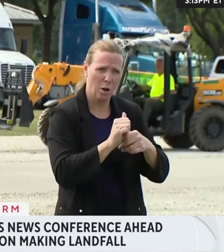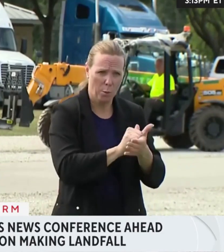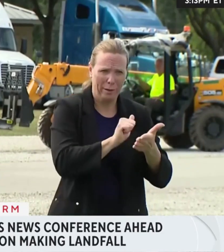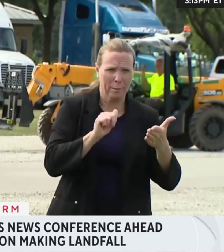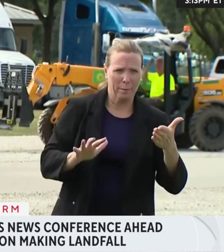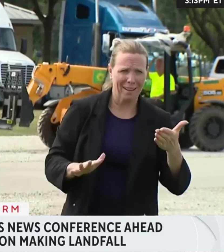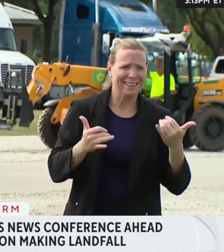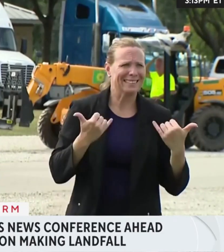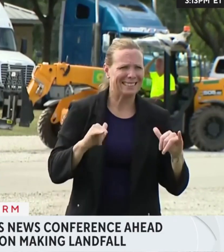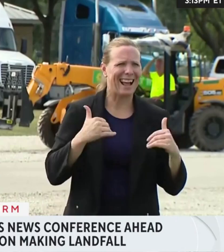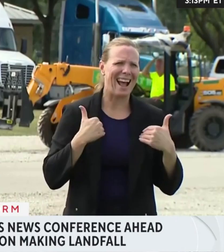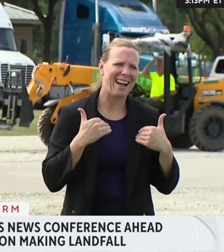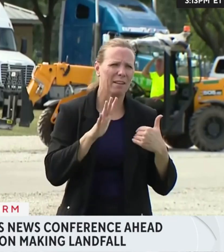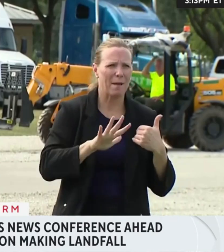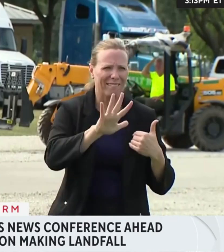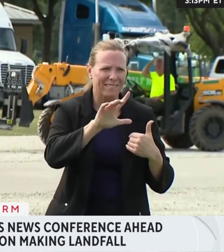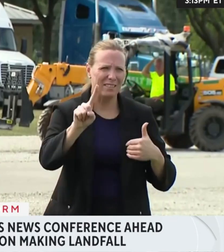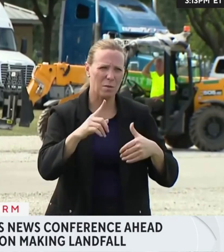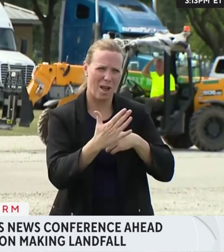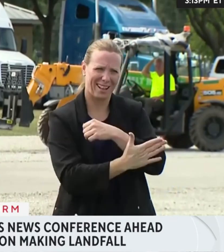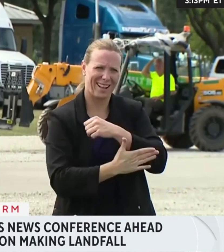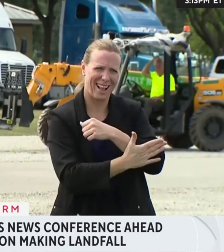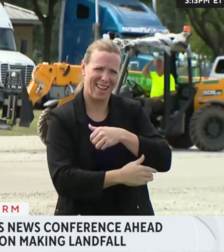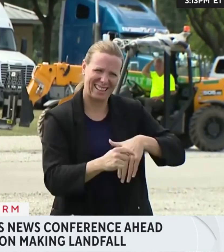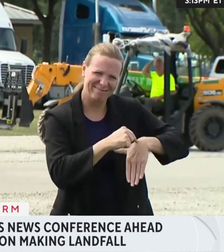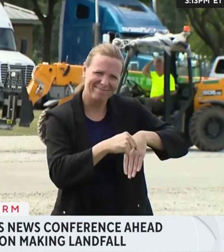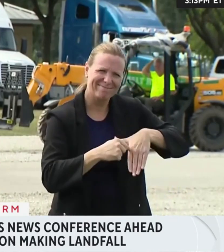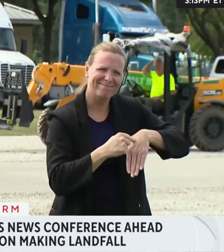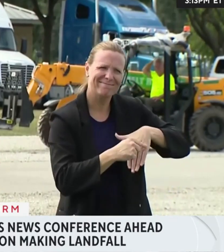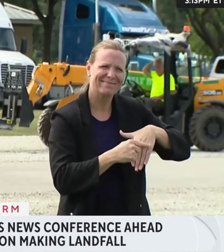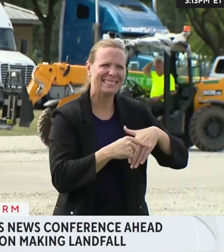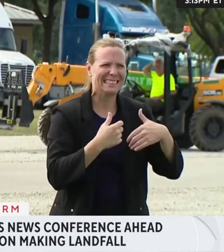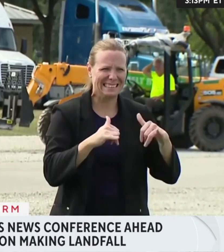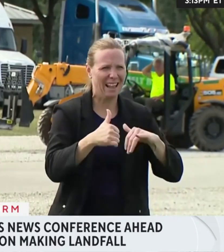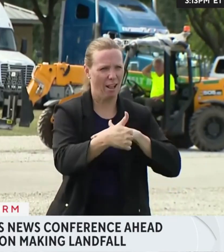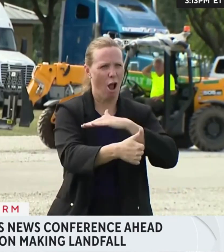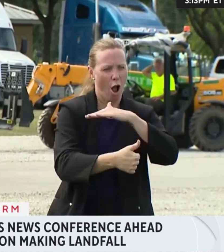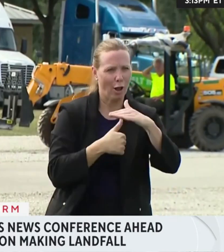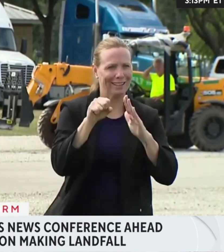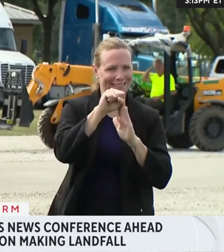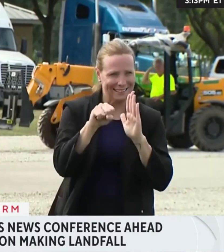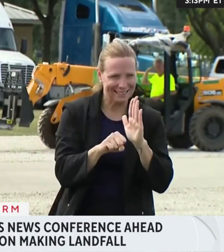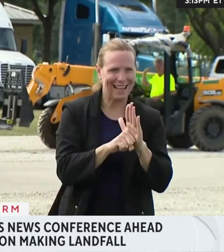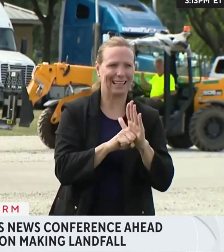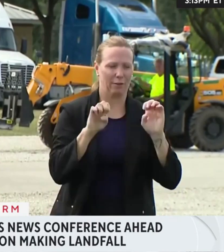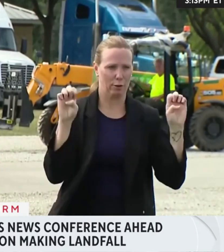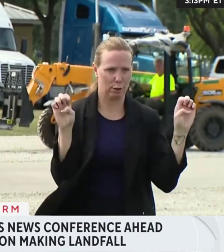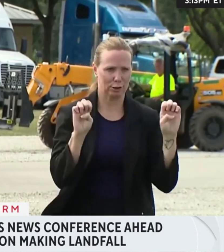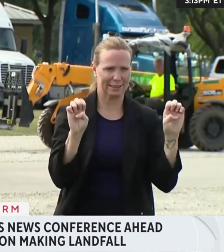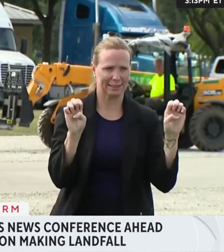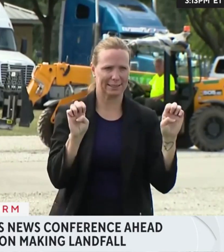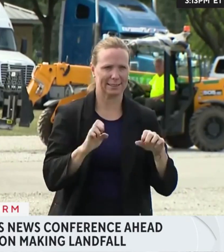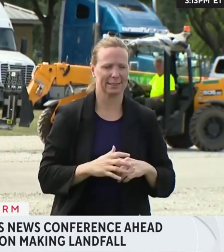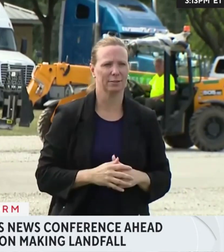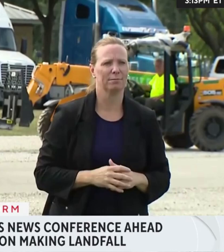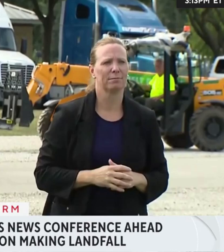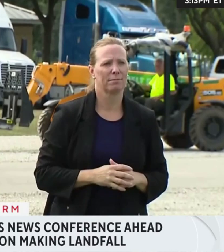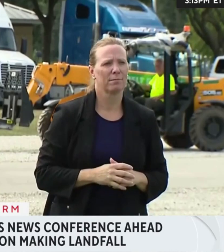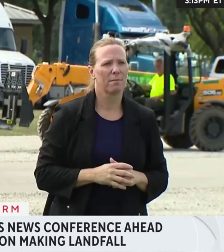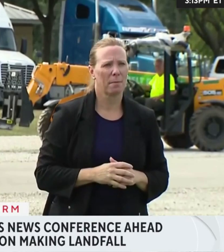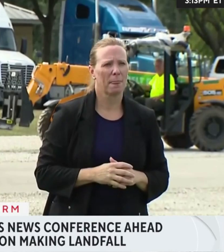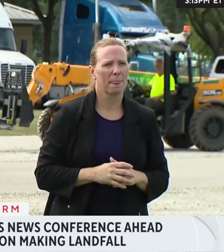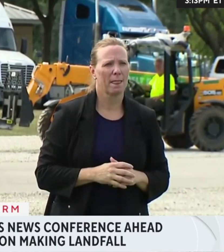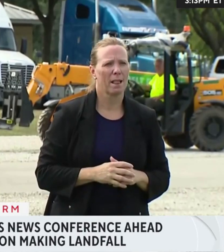have 51 counties that are under a state of emergency. There's pretty much warnings